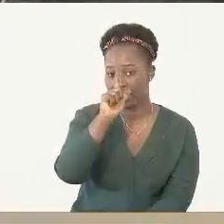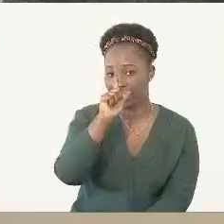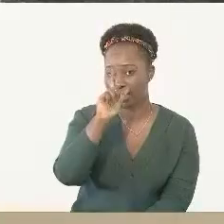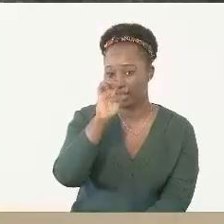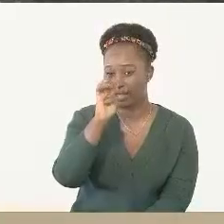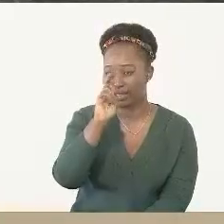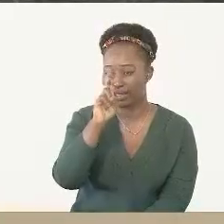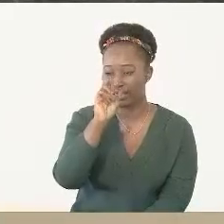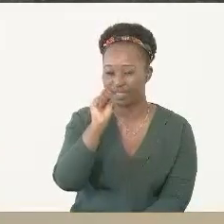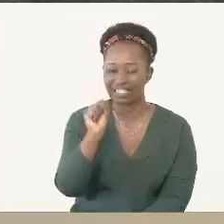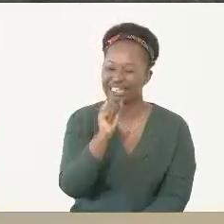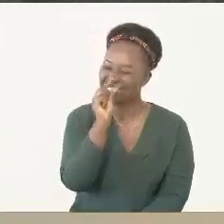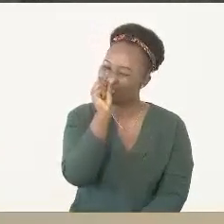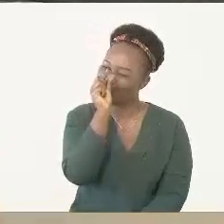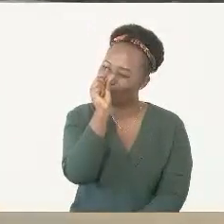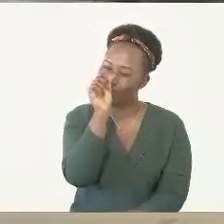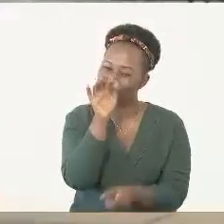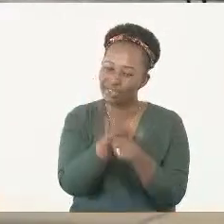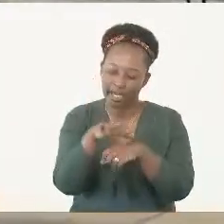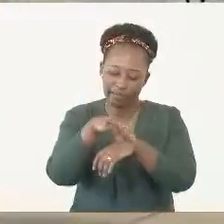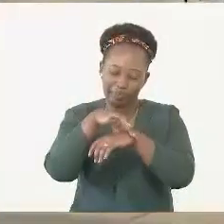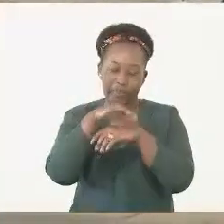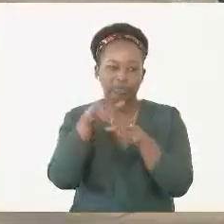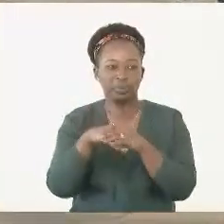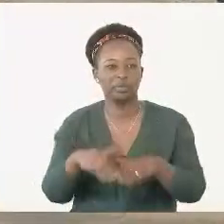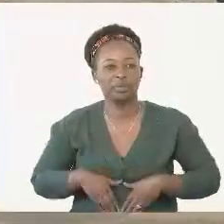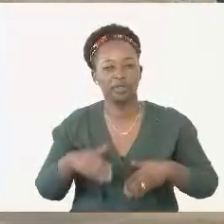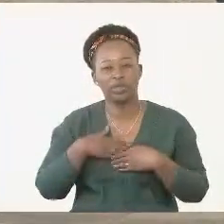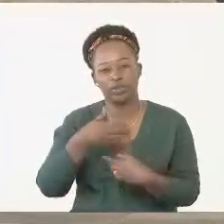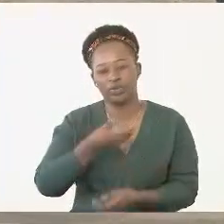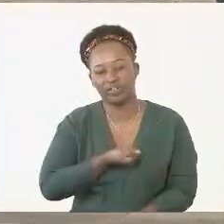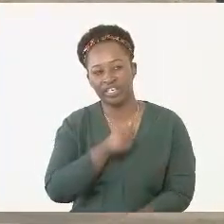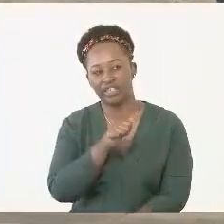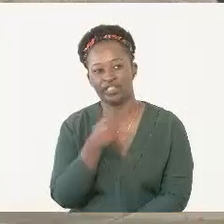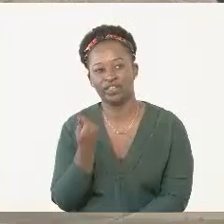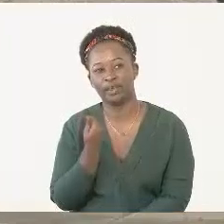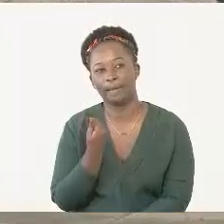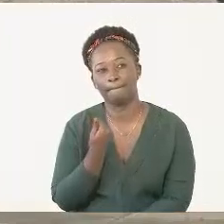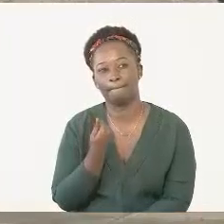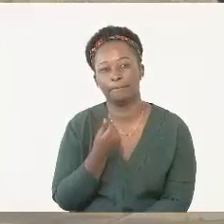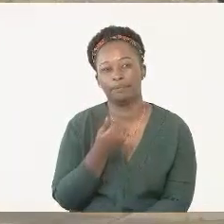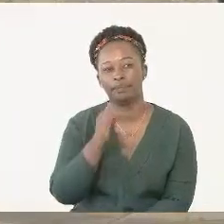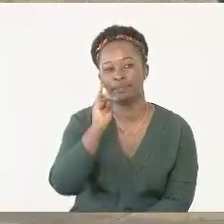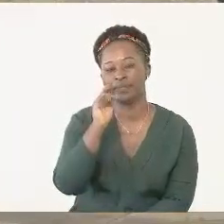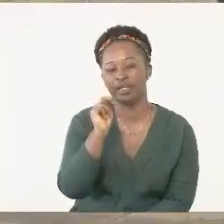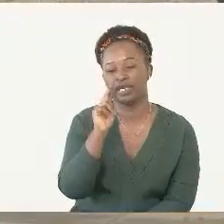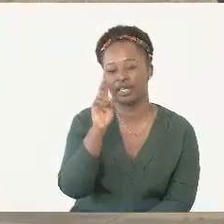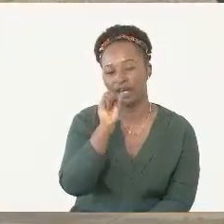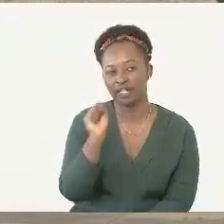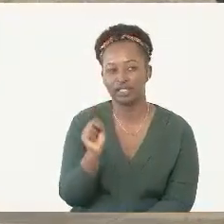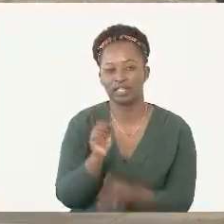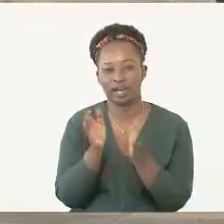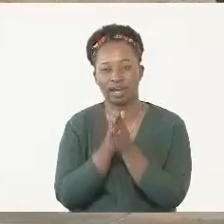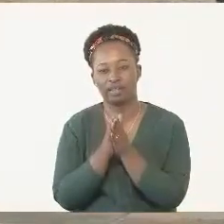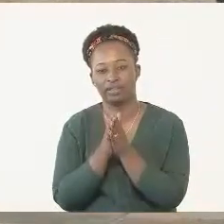the smallest bone in the body, we have also incus, and then